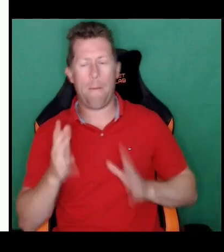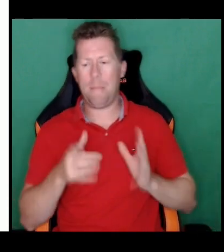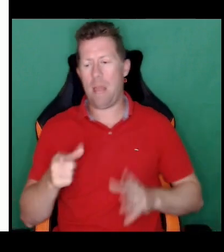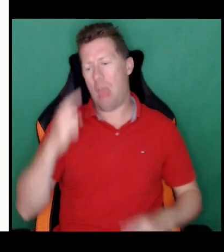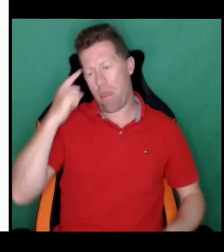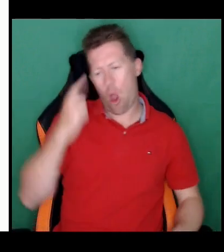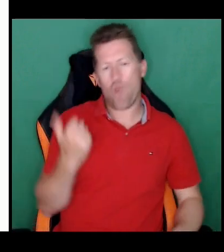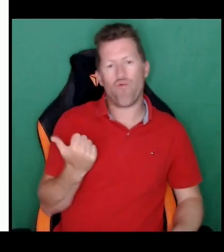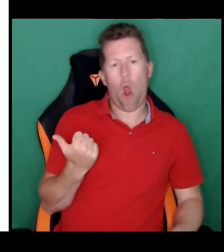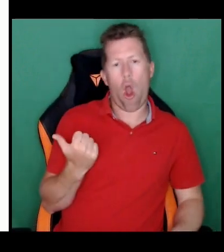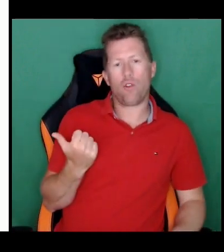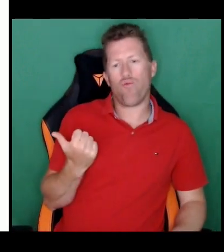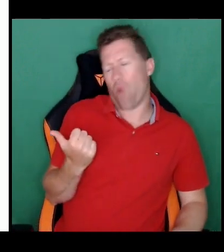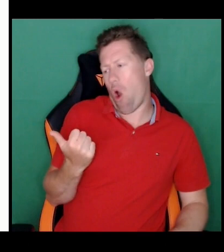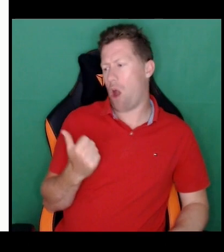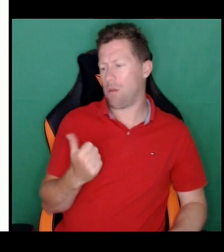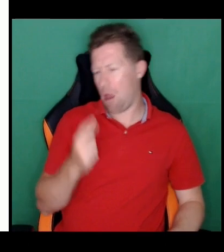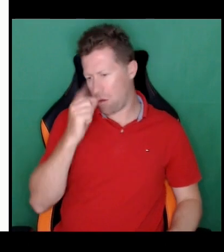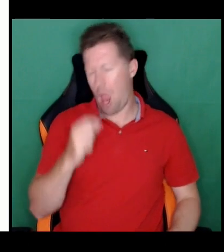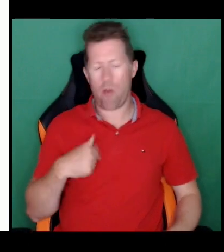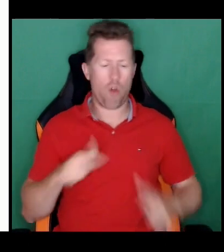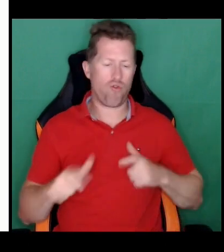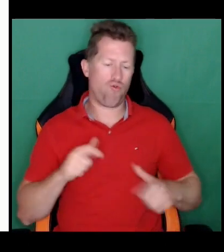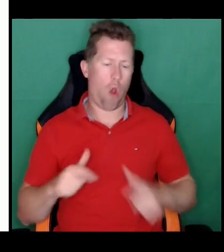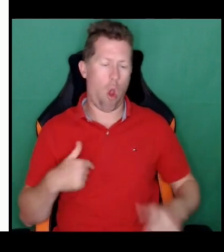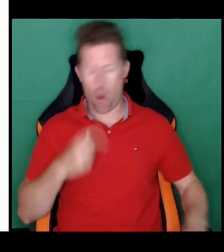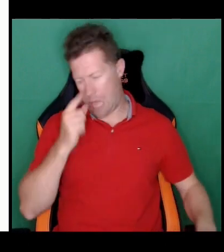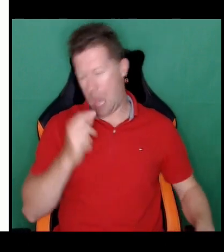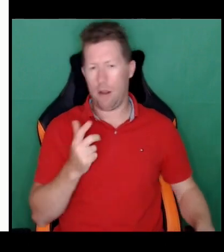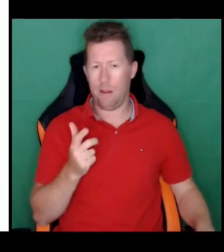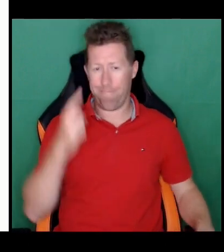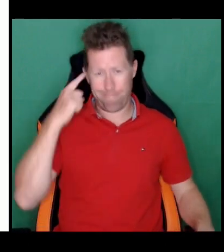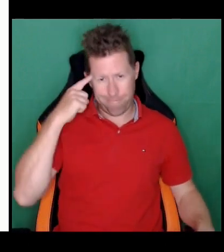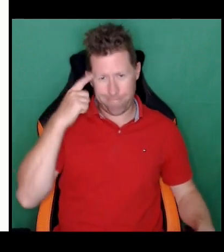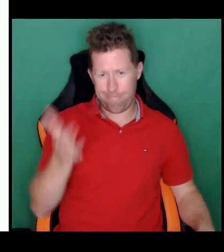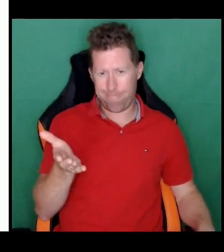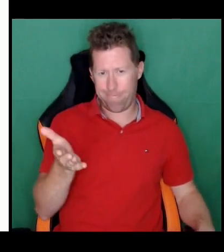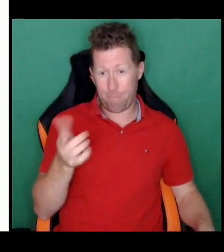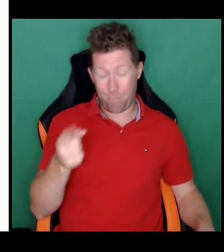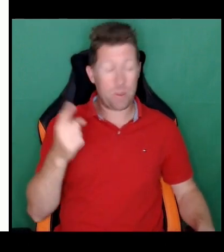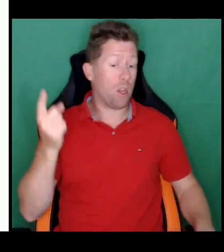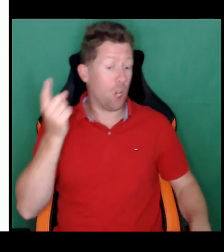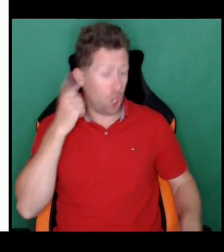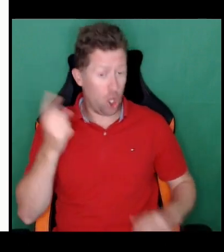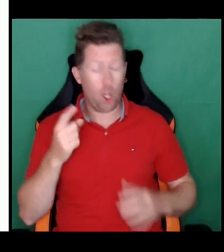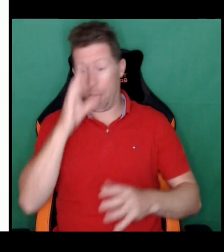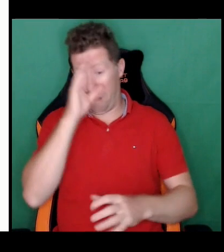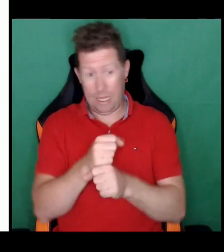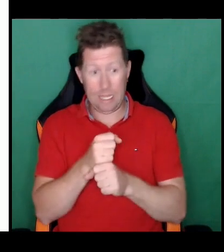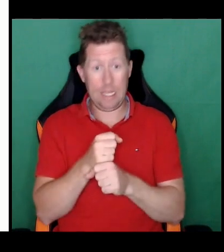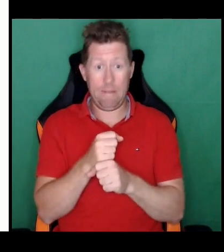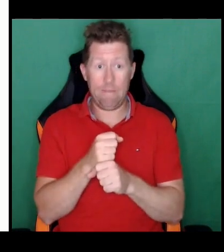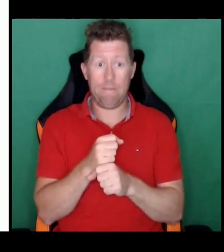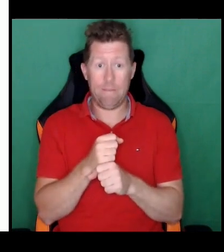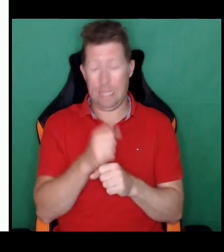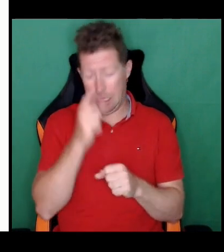that vaping is actually a behaviour that you can control. They've heard about and they believe the benefits, so they can reel off